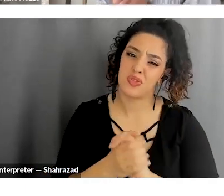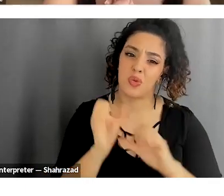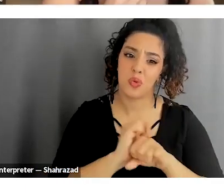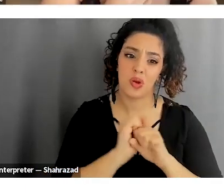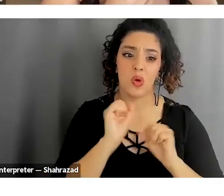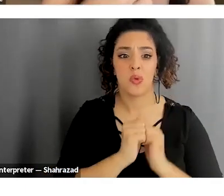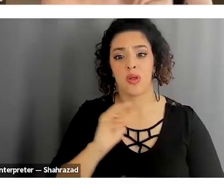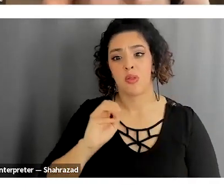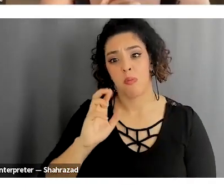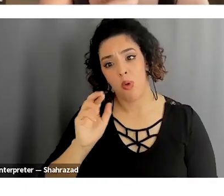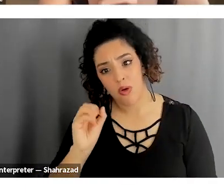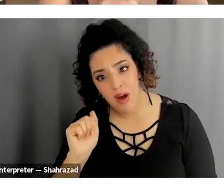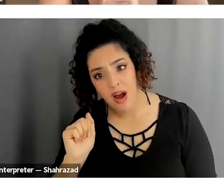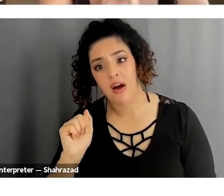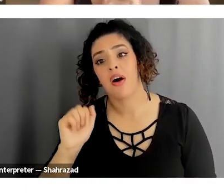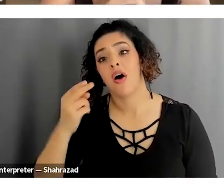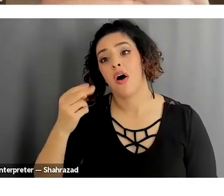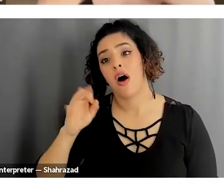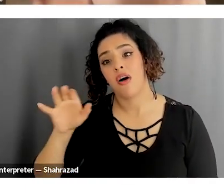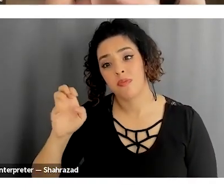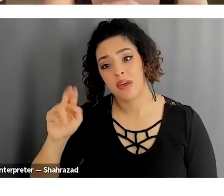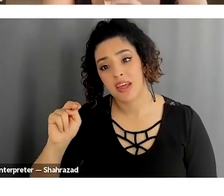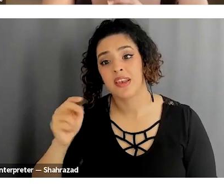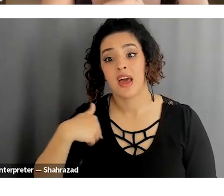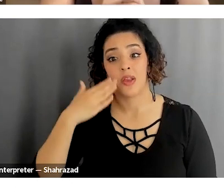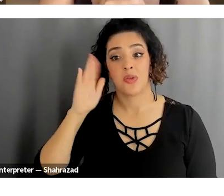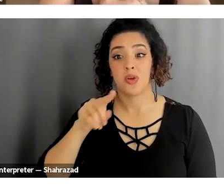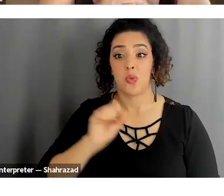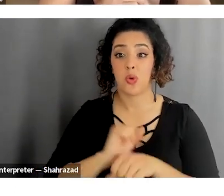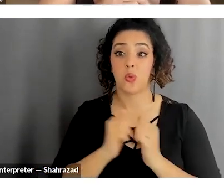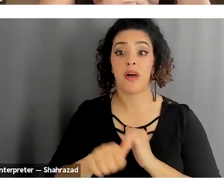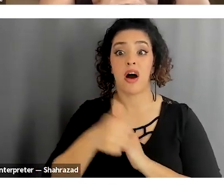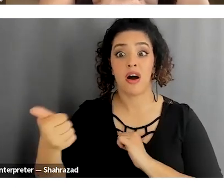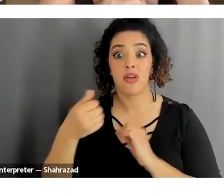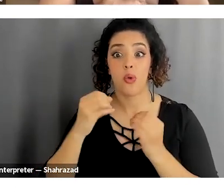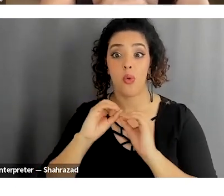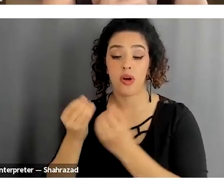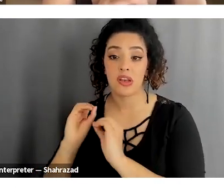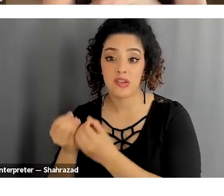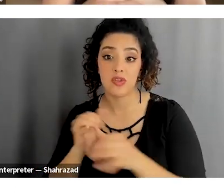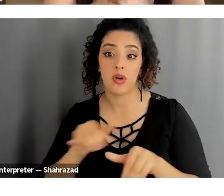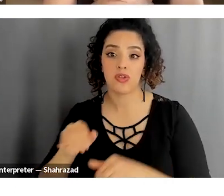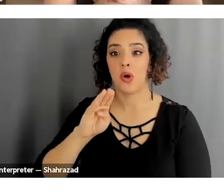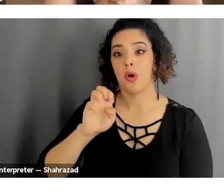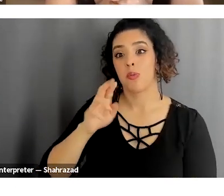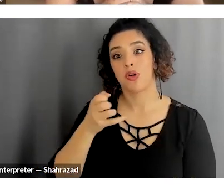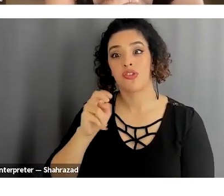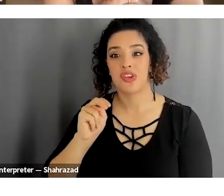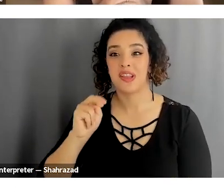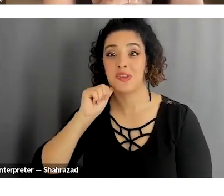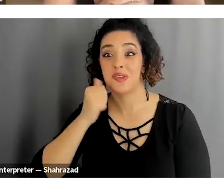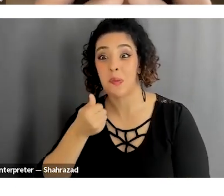best. Brother. That's super cool. I know you're working with other organizations right now, like Version Tomorrow. You guys are launching something